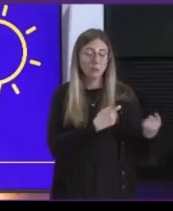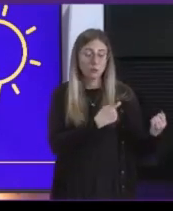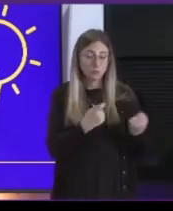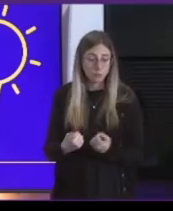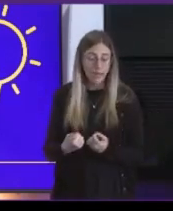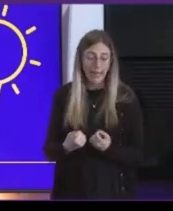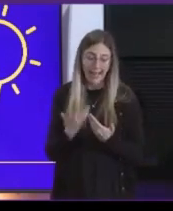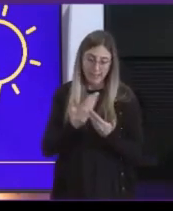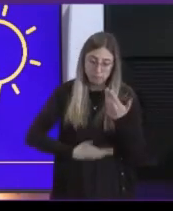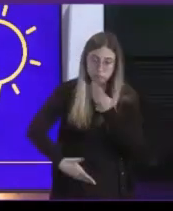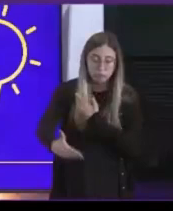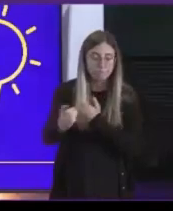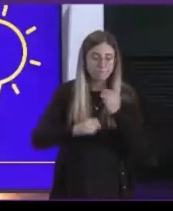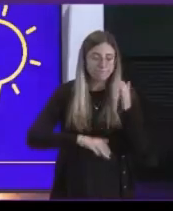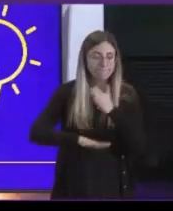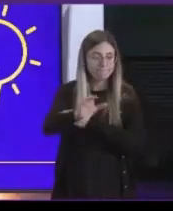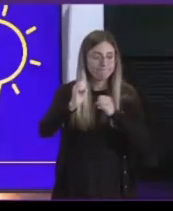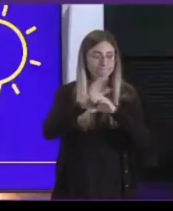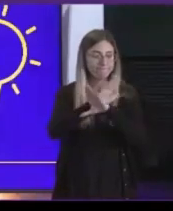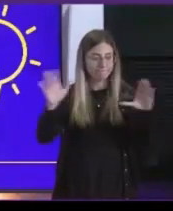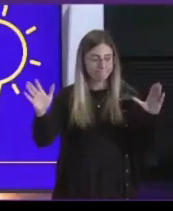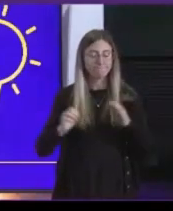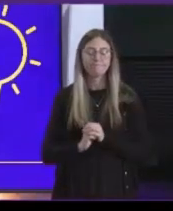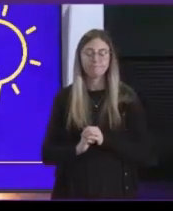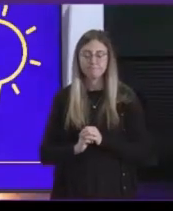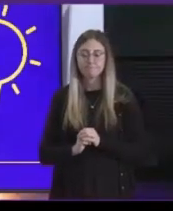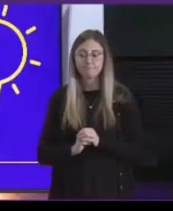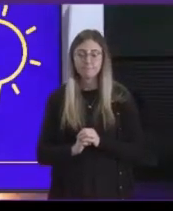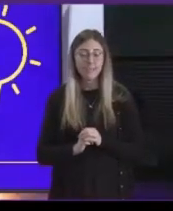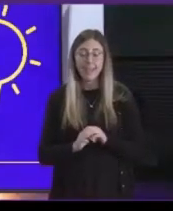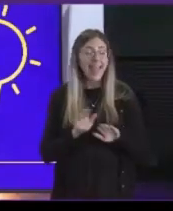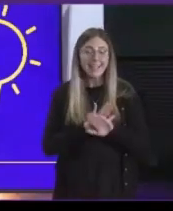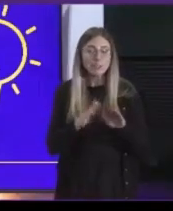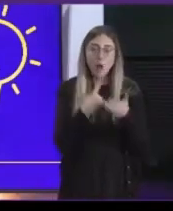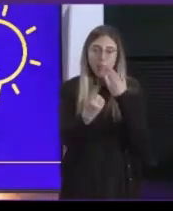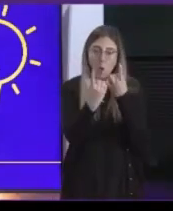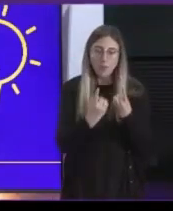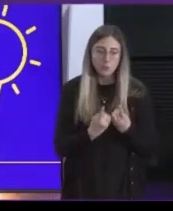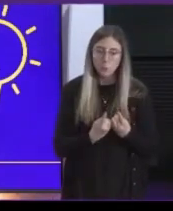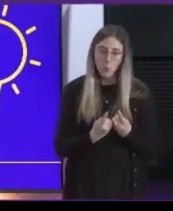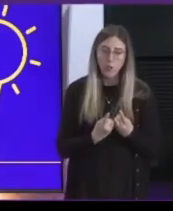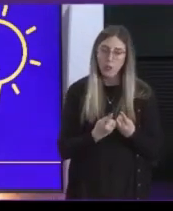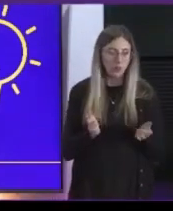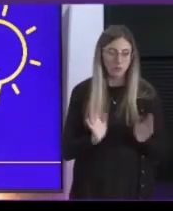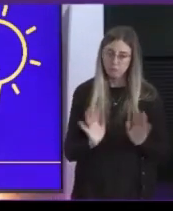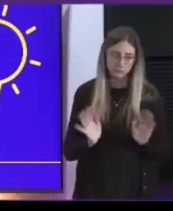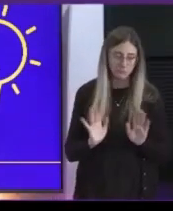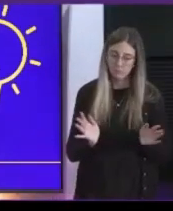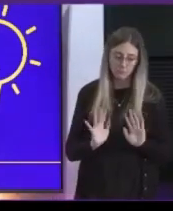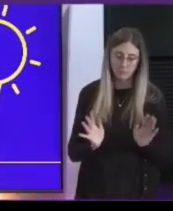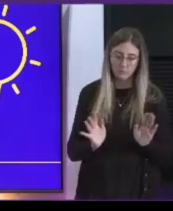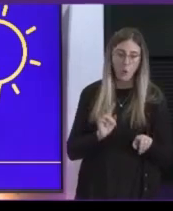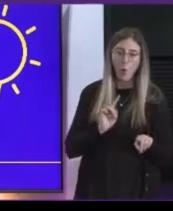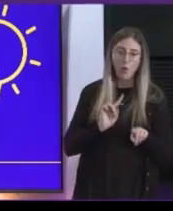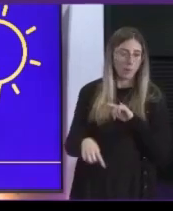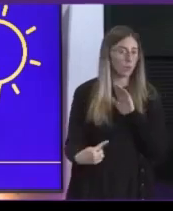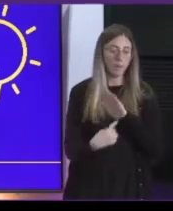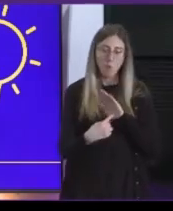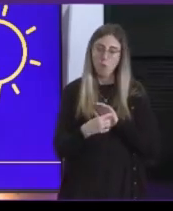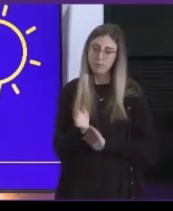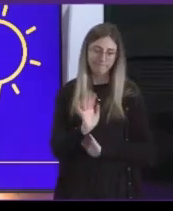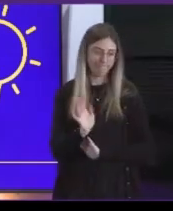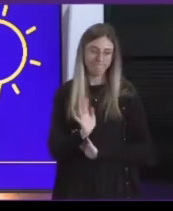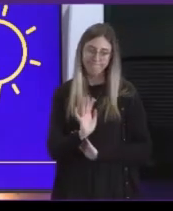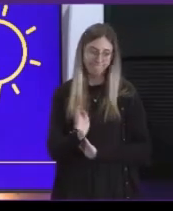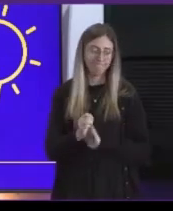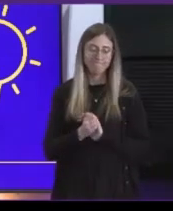area forward, but it's not like it's the only tool or not necessarily the most important tool